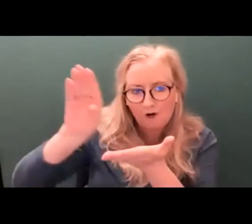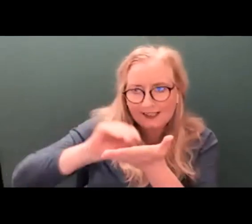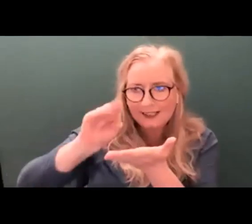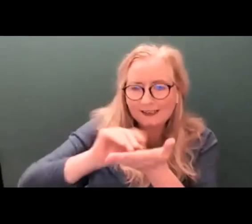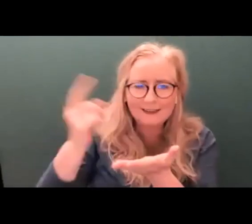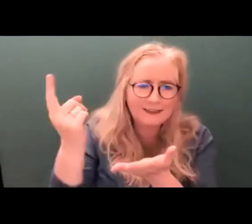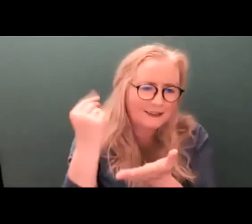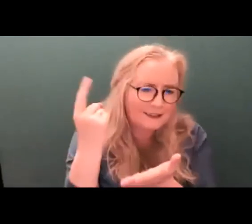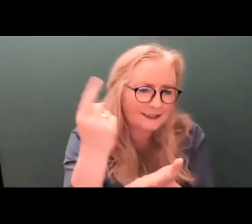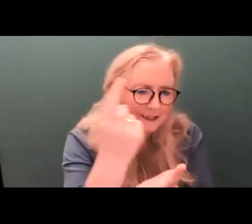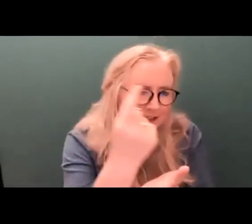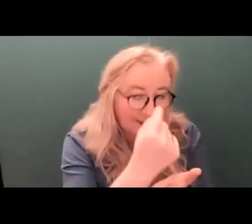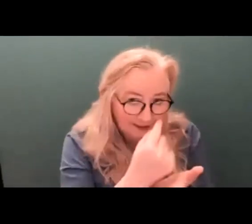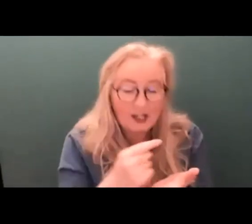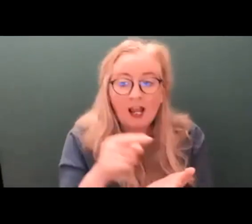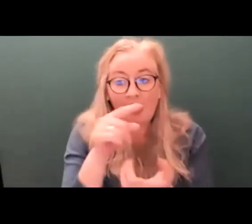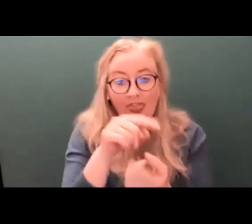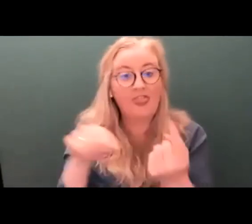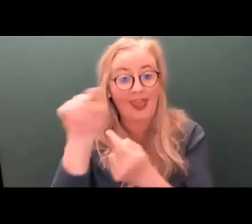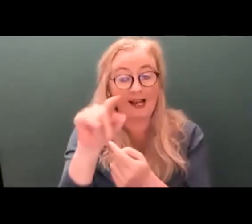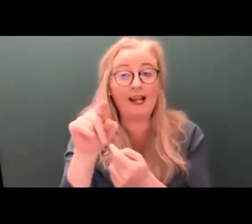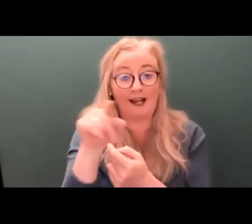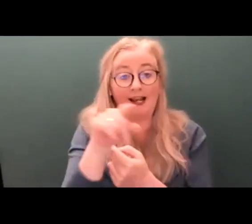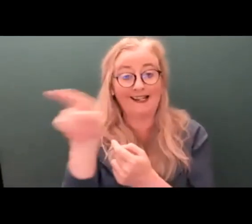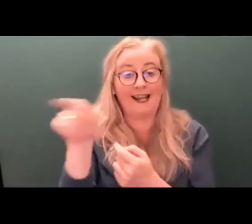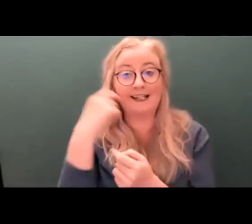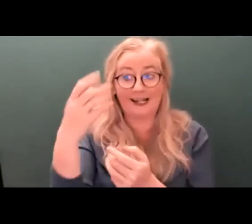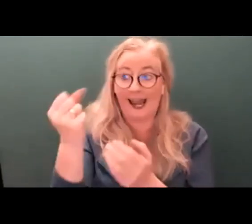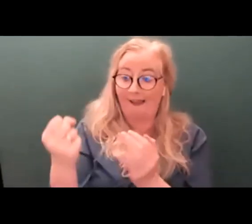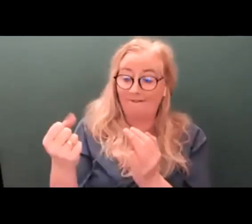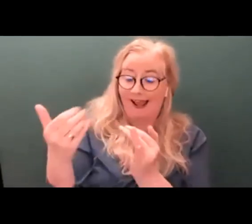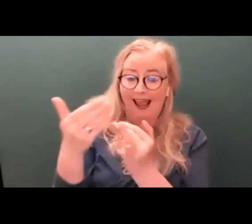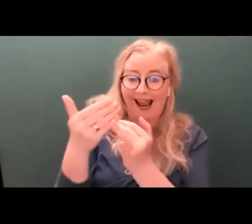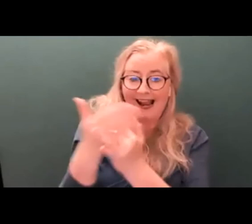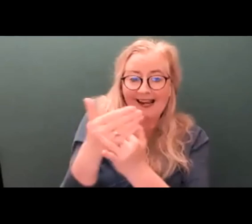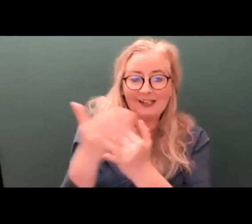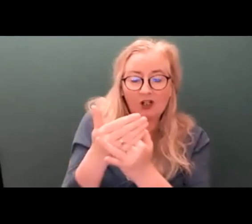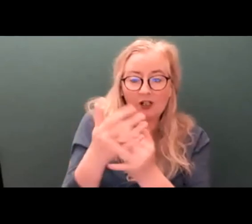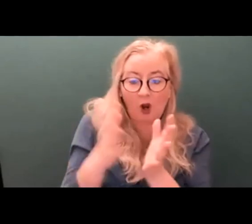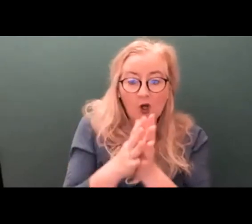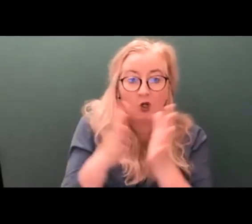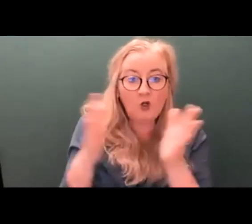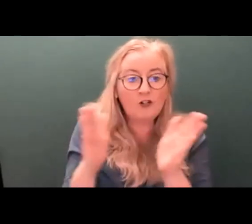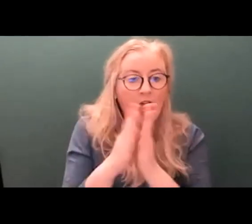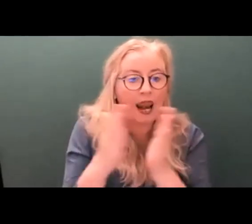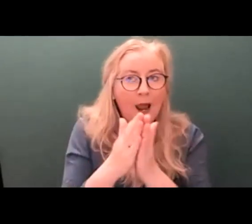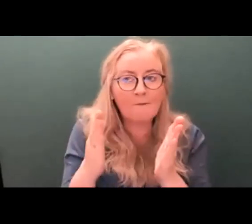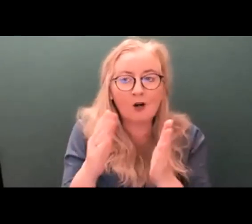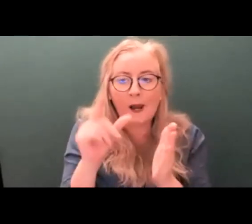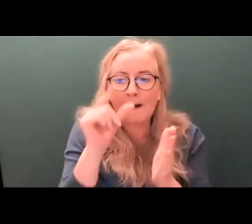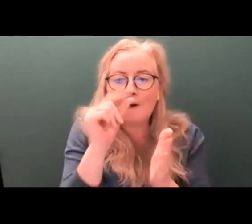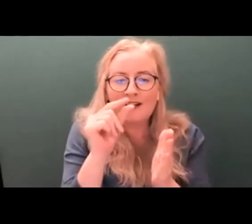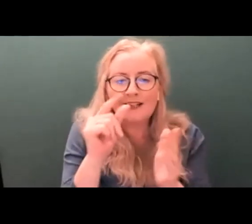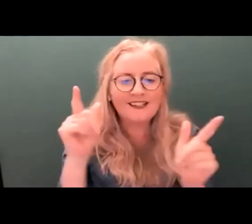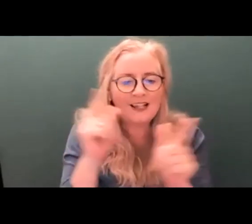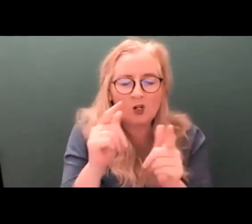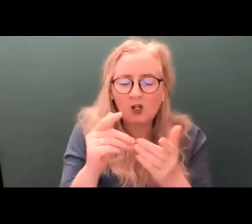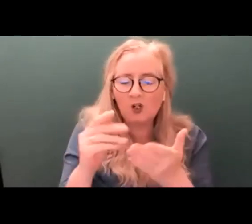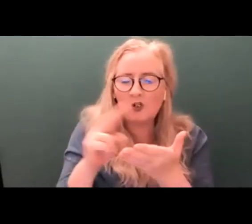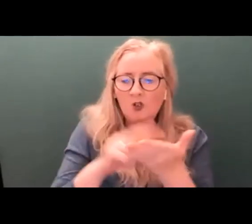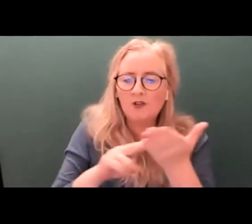they very quickly told me that they have access to a huge library of birdsong using Alexa. So